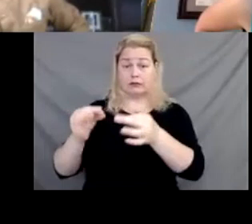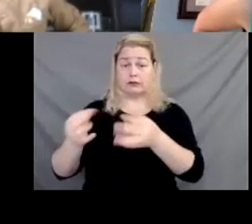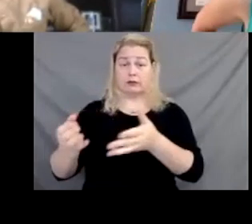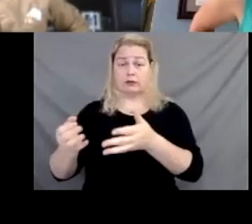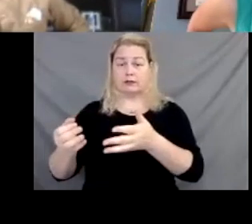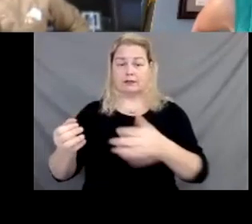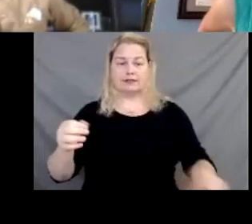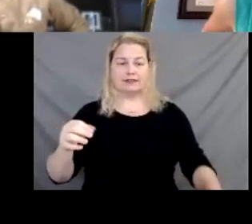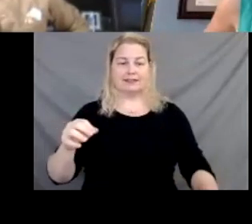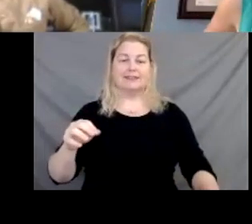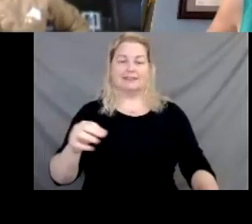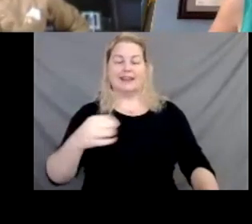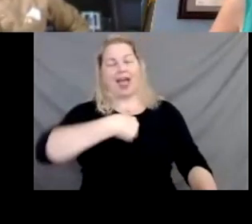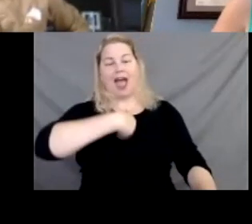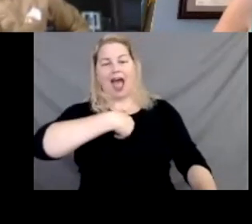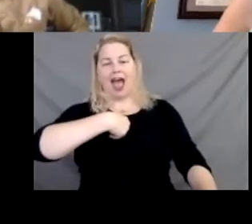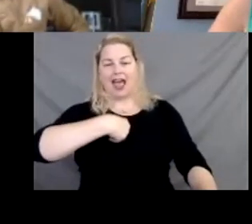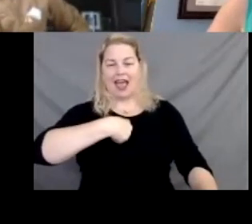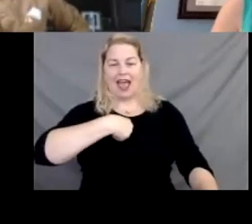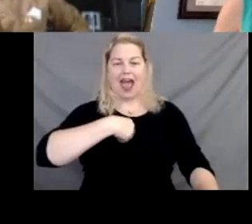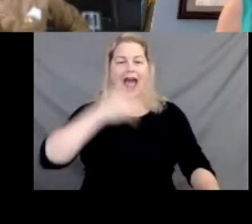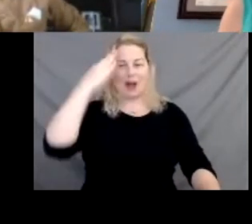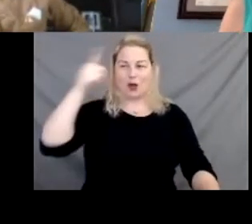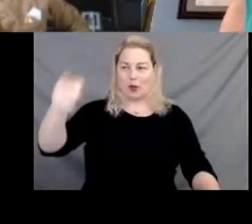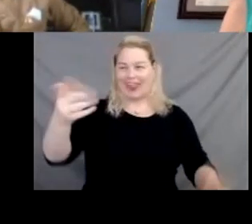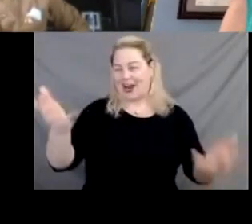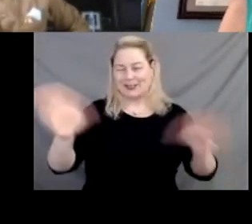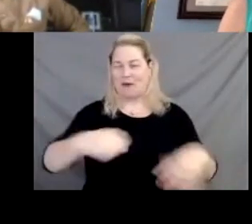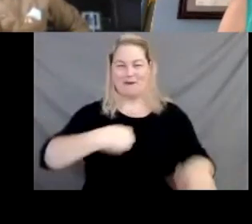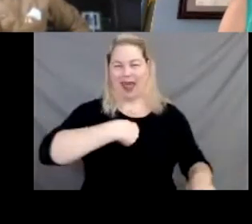Yeah, speech. I can take that since I know you weren't able to be there.